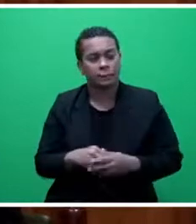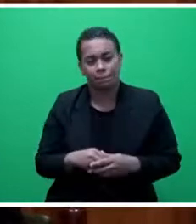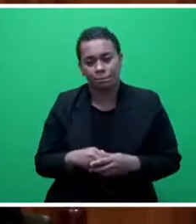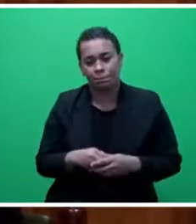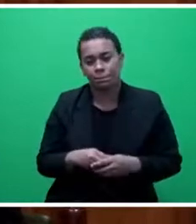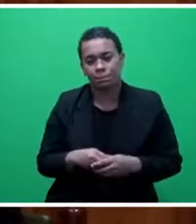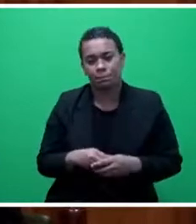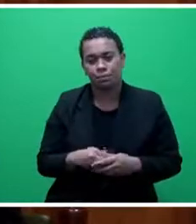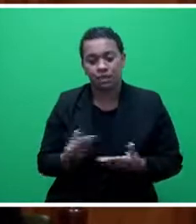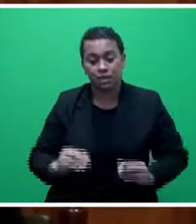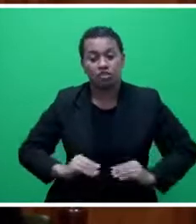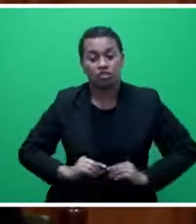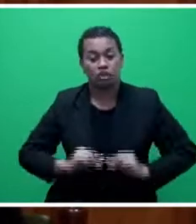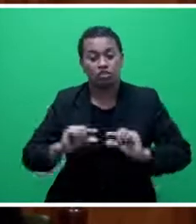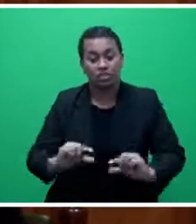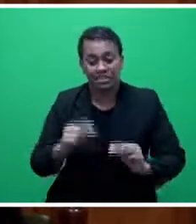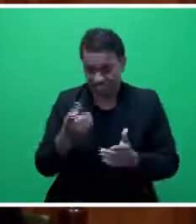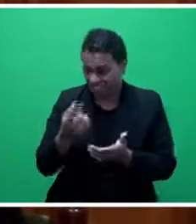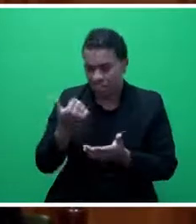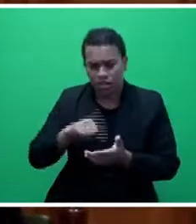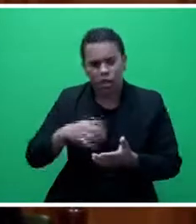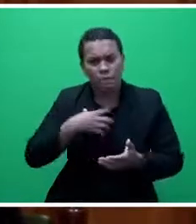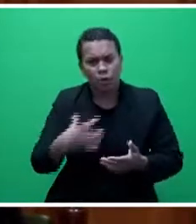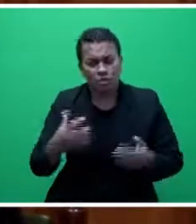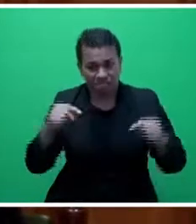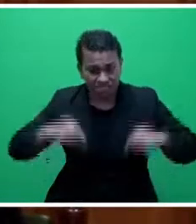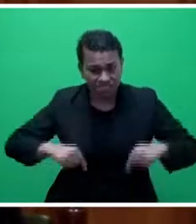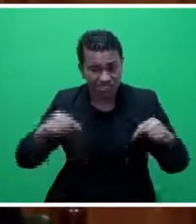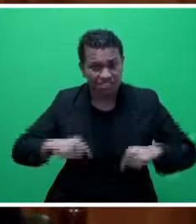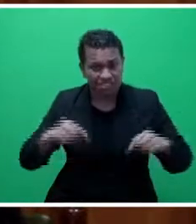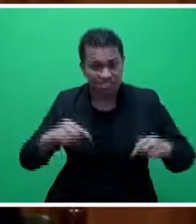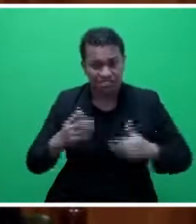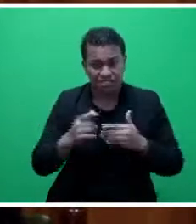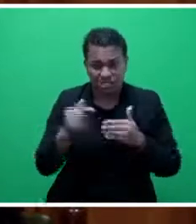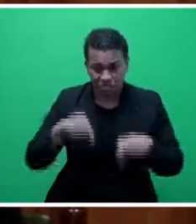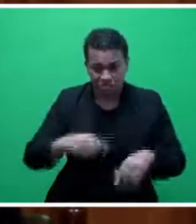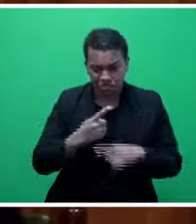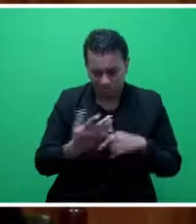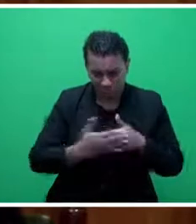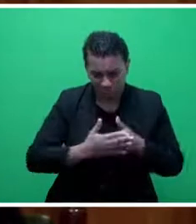with the parliamentary sitting, I think the whole country